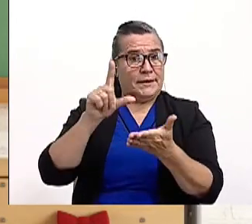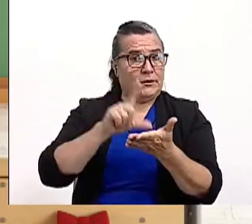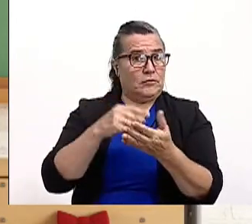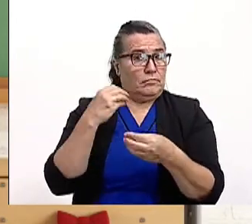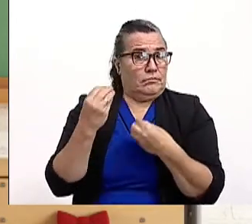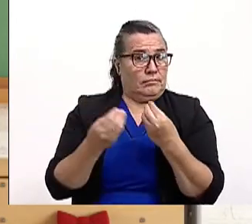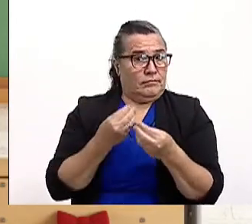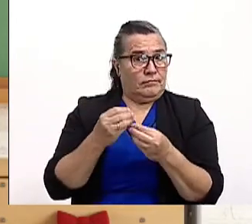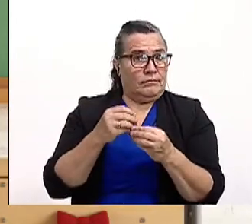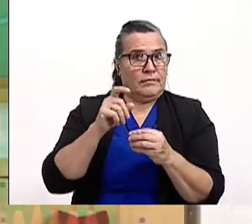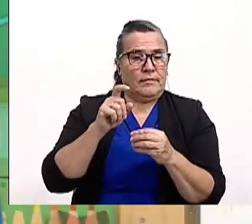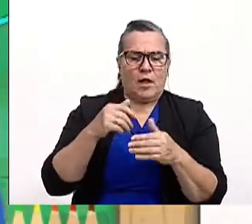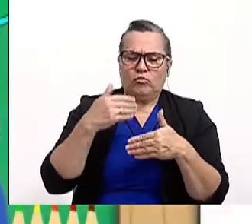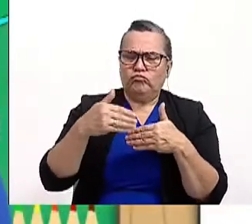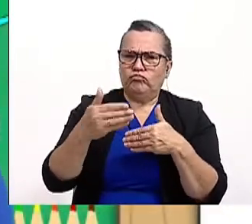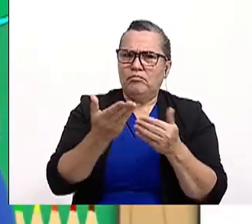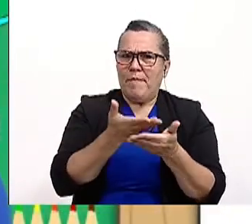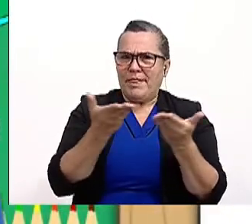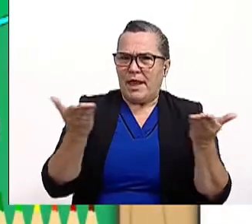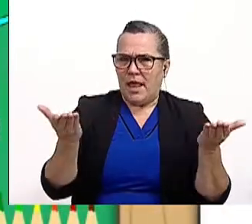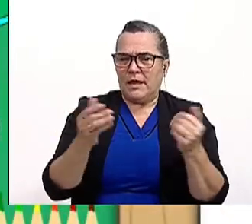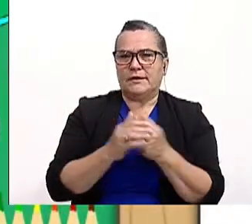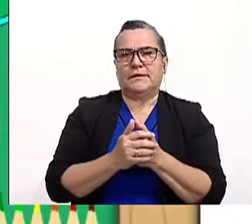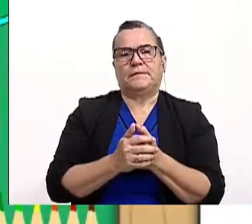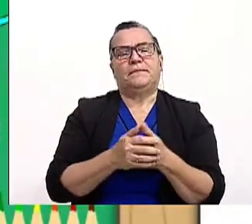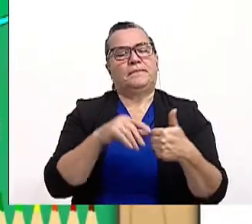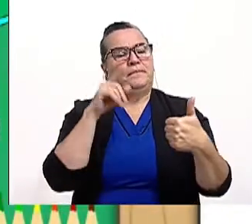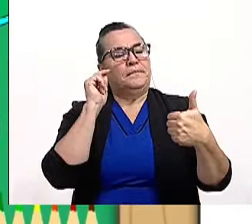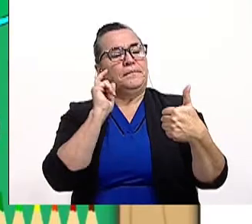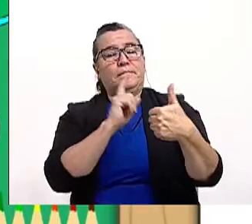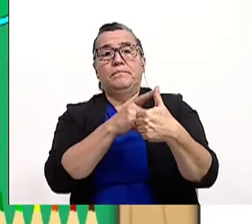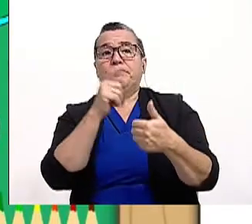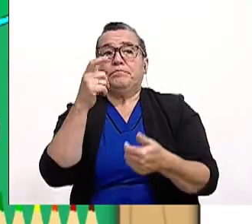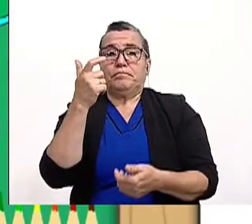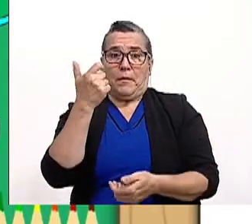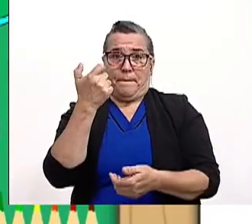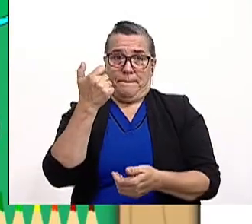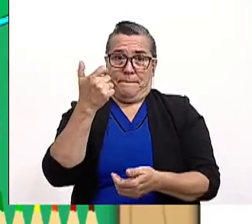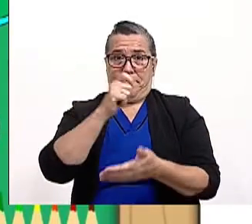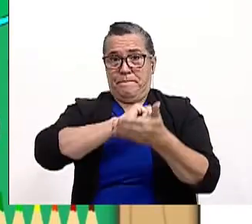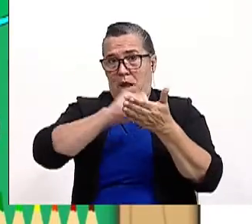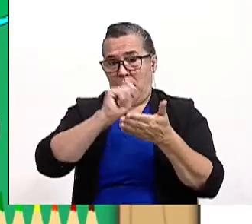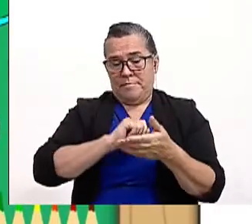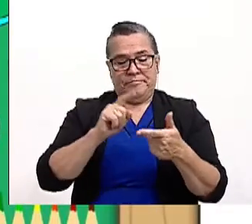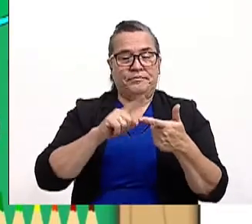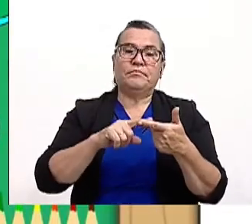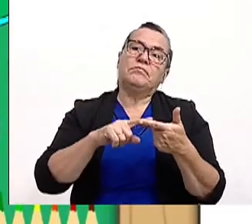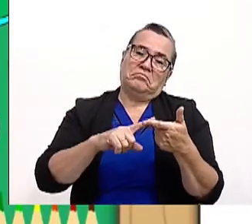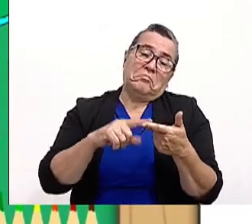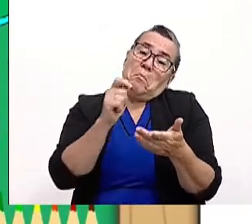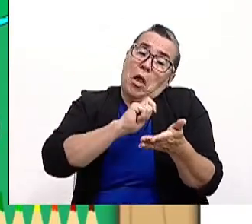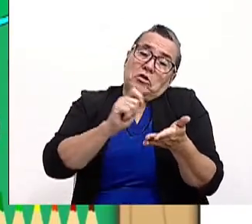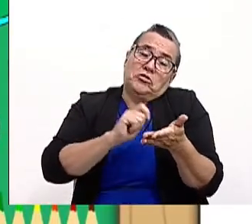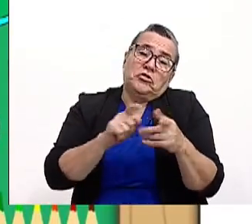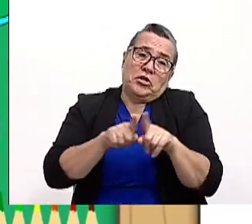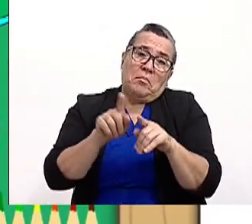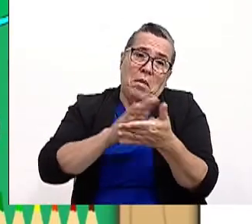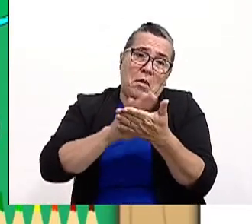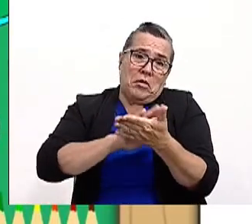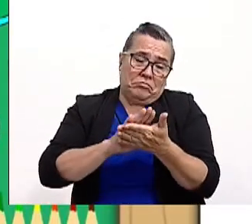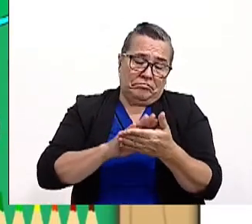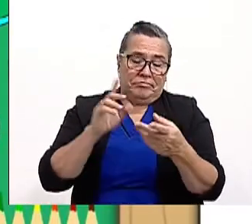going to need the following materials: a pen, or could be a pencil,